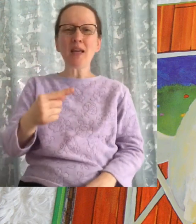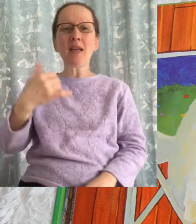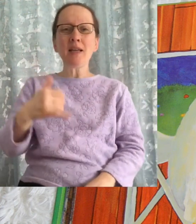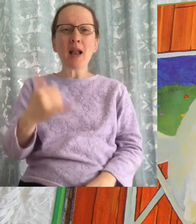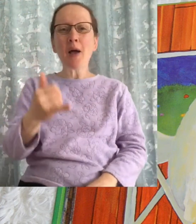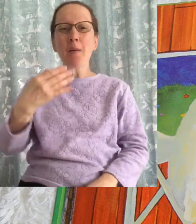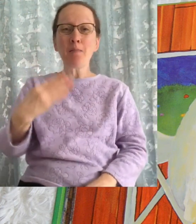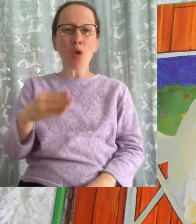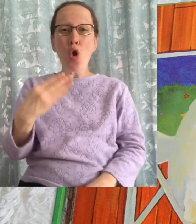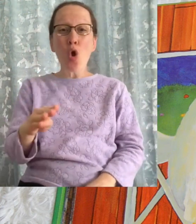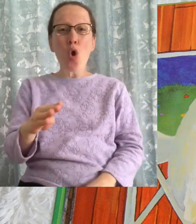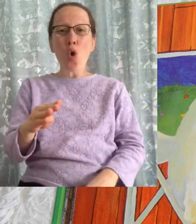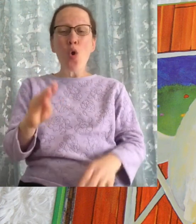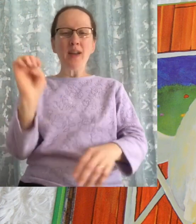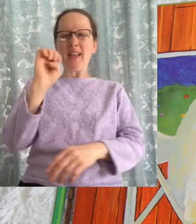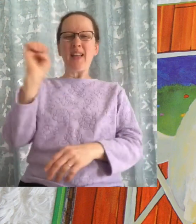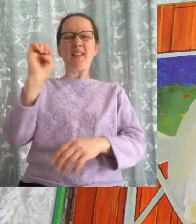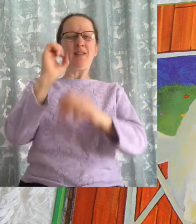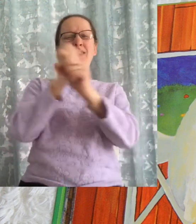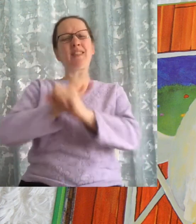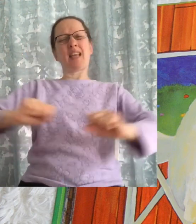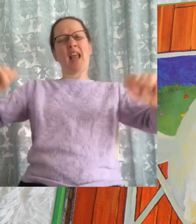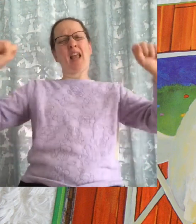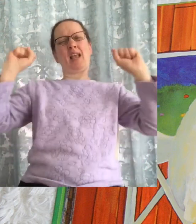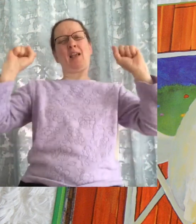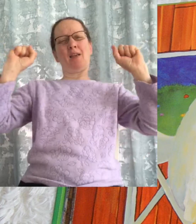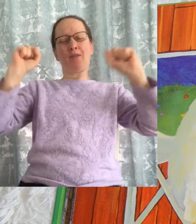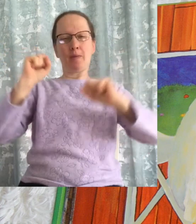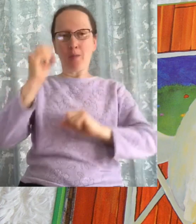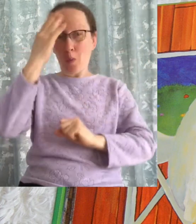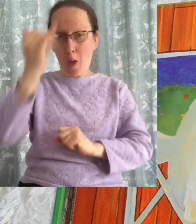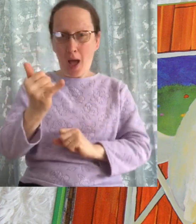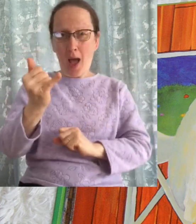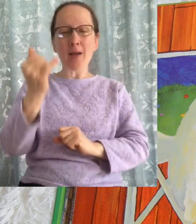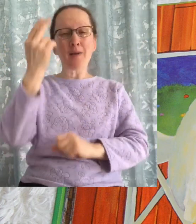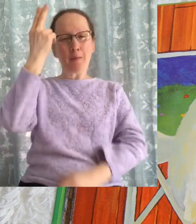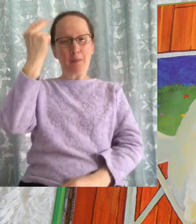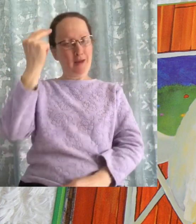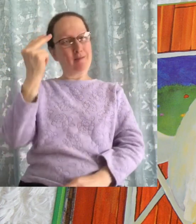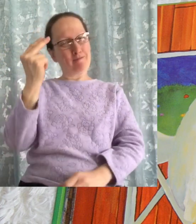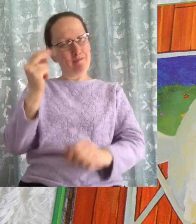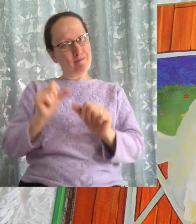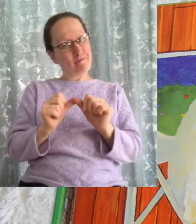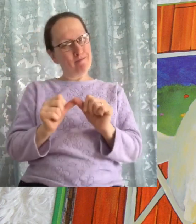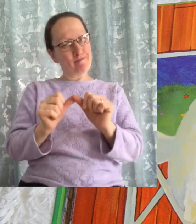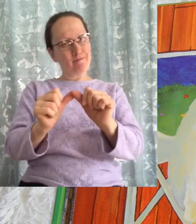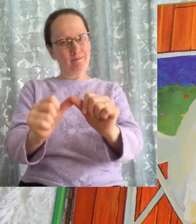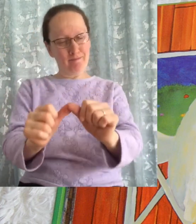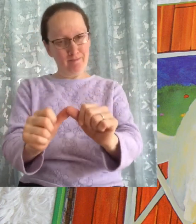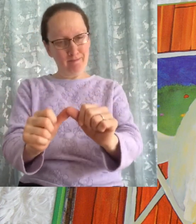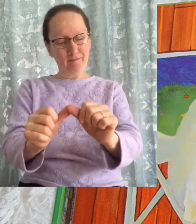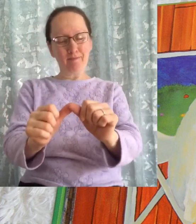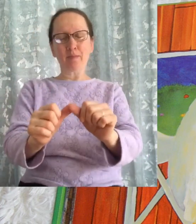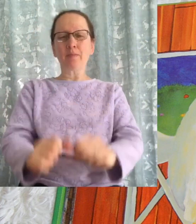Pink eggs, green eggs, yellow and blue. Easter was saved because the bunny came